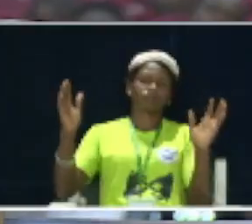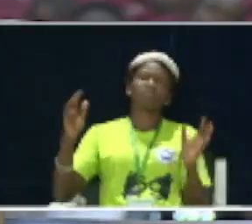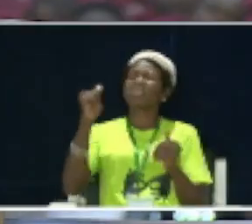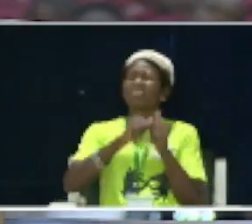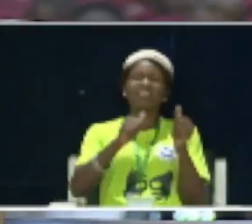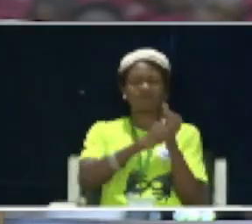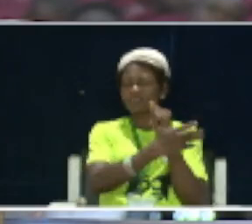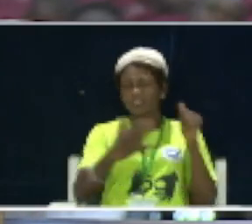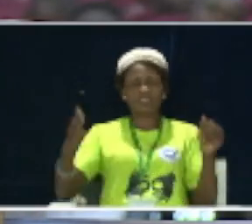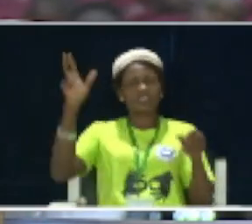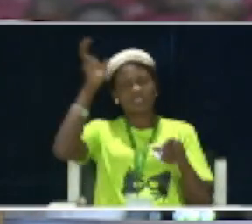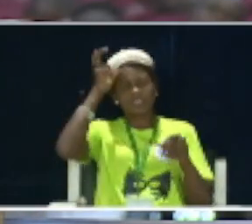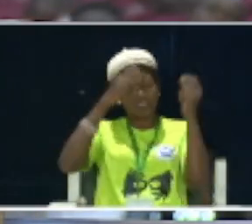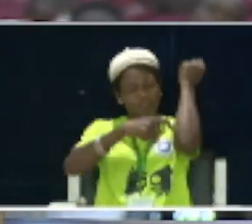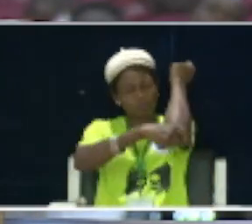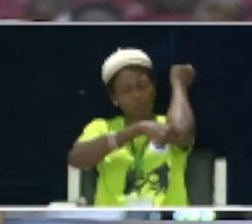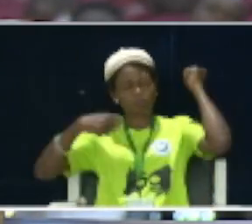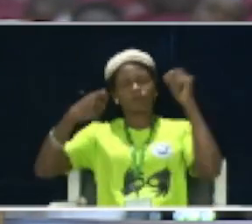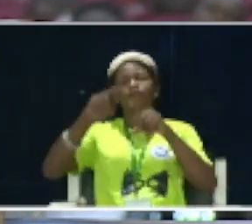Everything Satan stole from me,